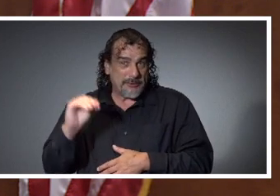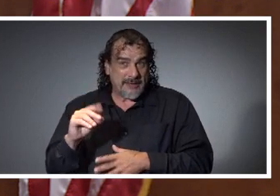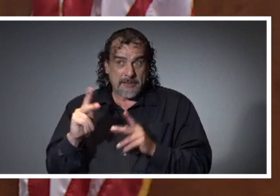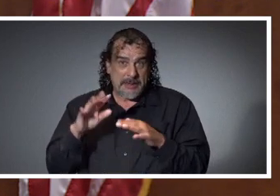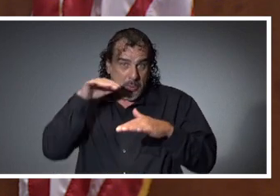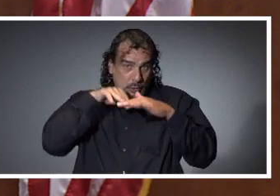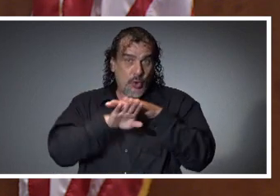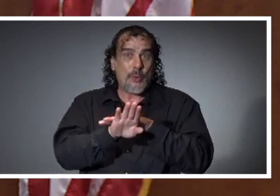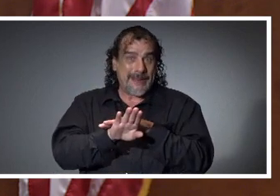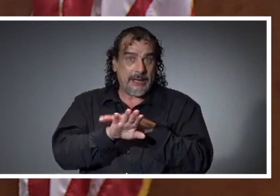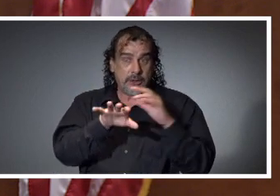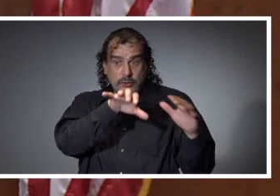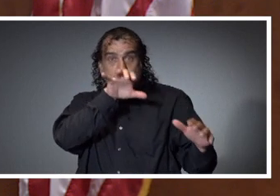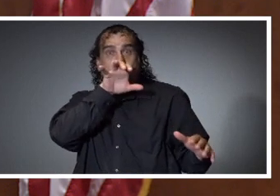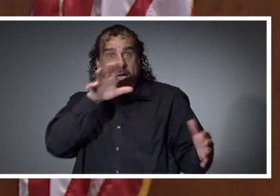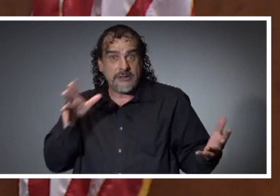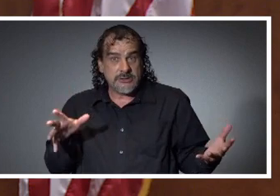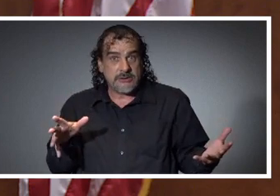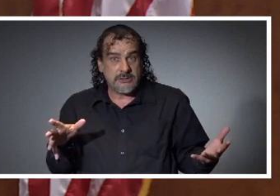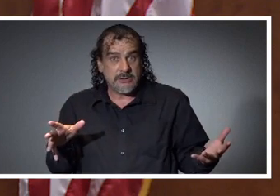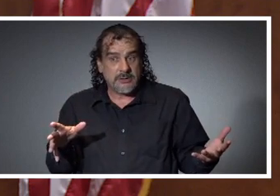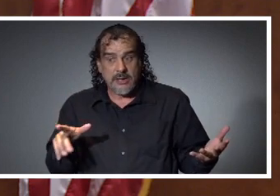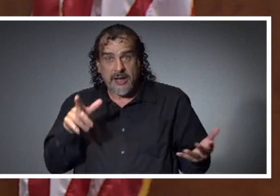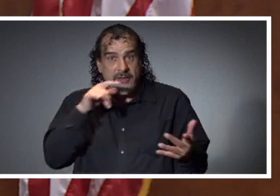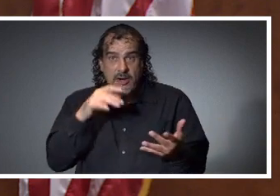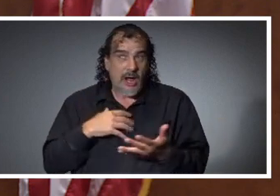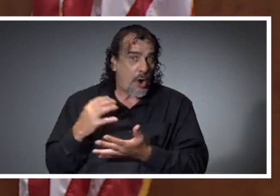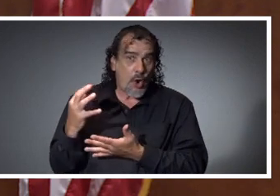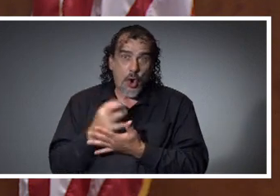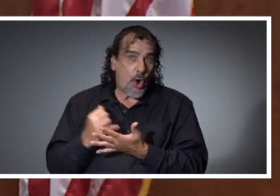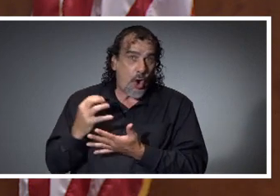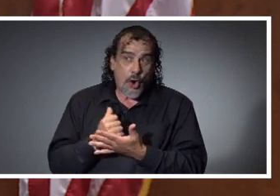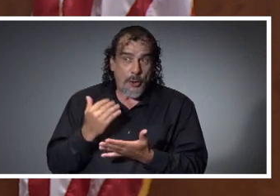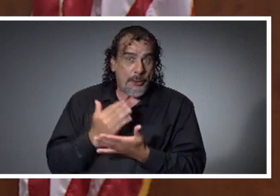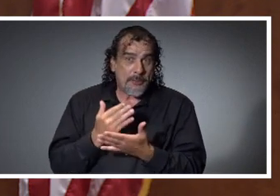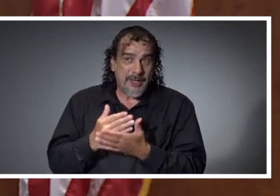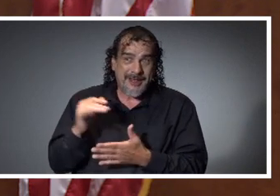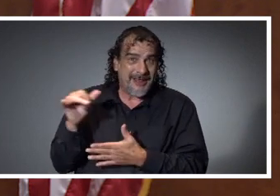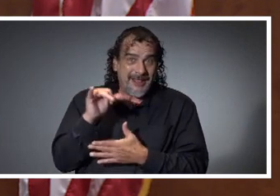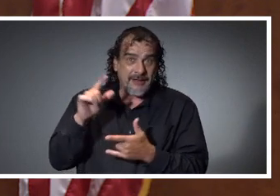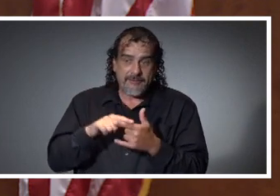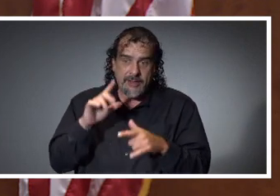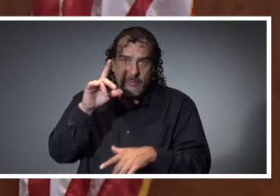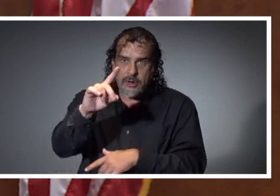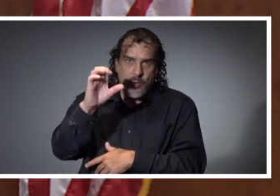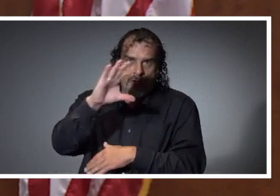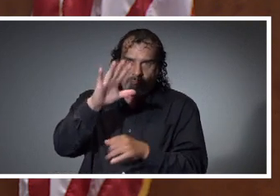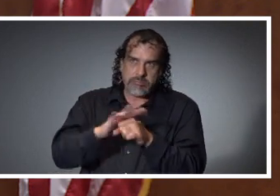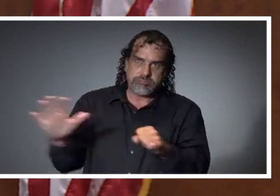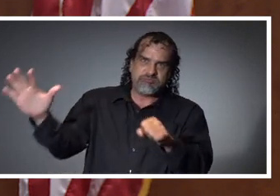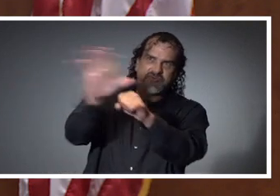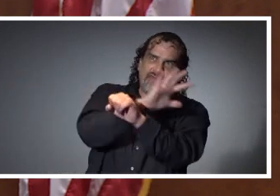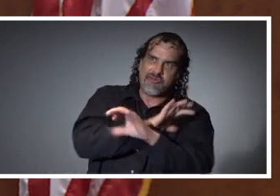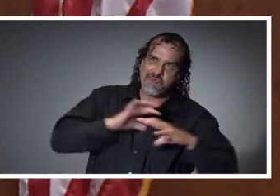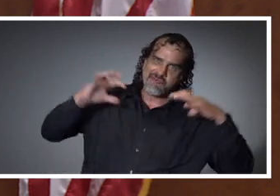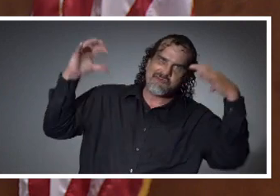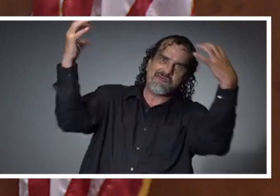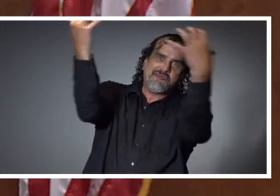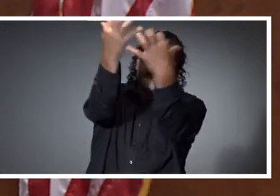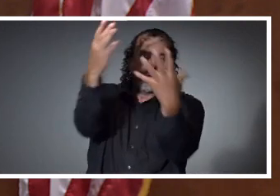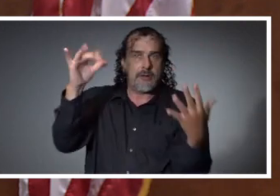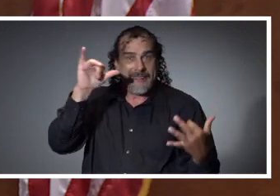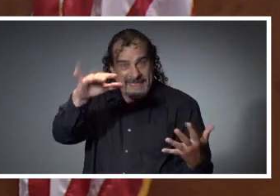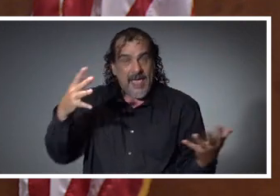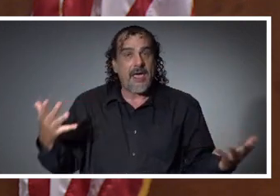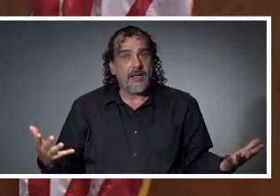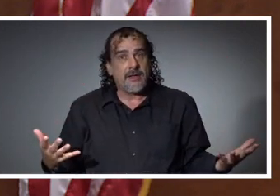they are not going to generate the kind of revenue that they could generate if they were at 100% capacity. But I would submit to